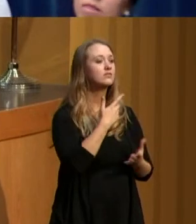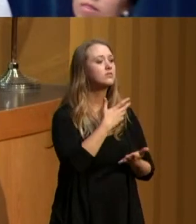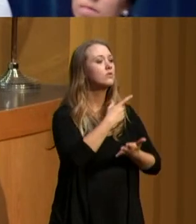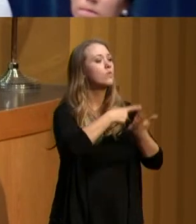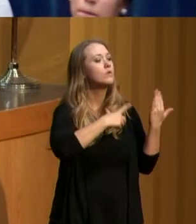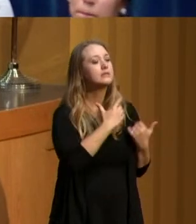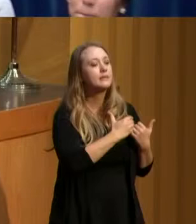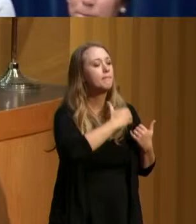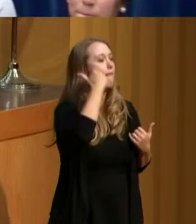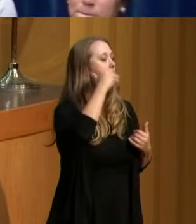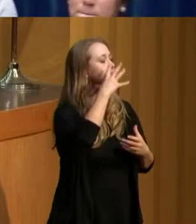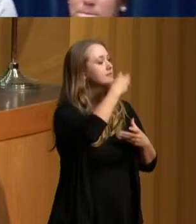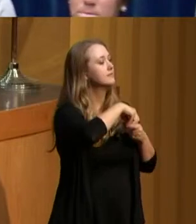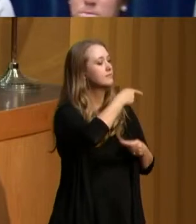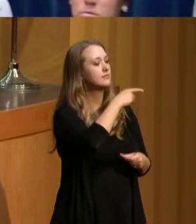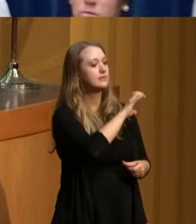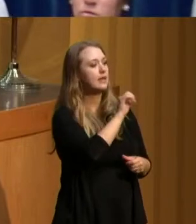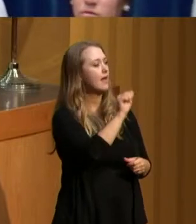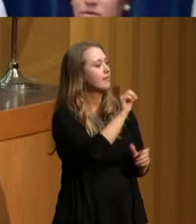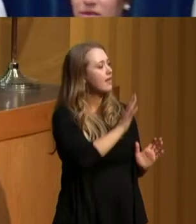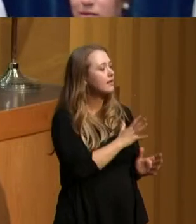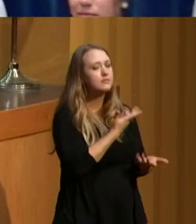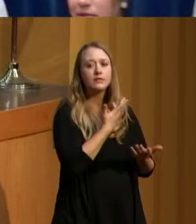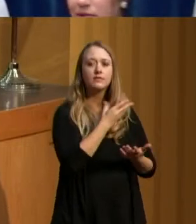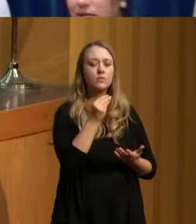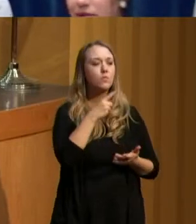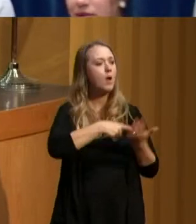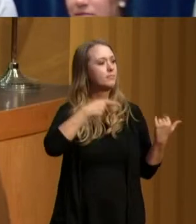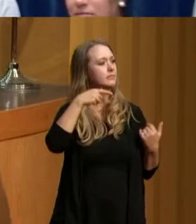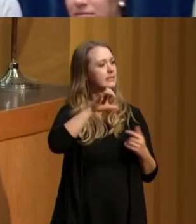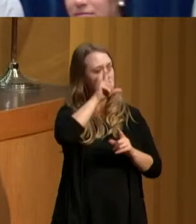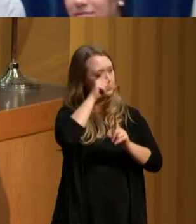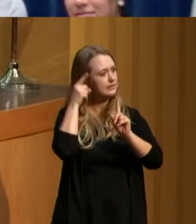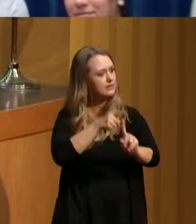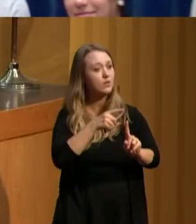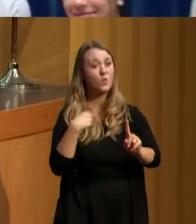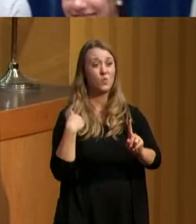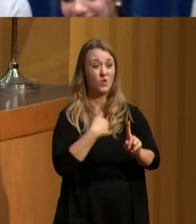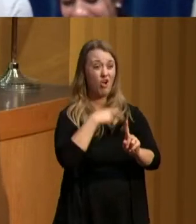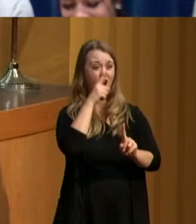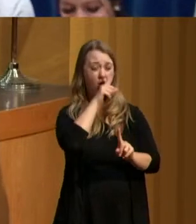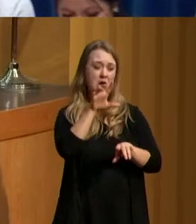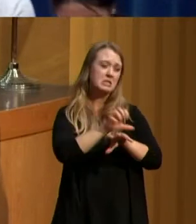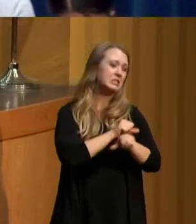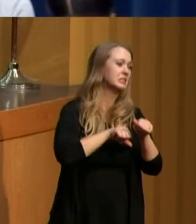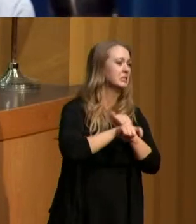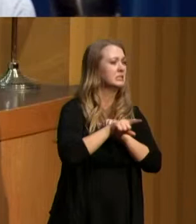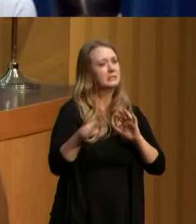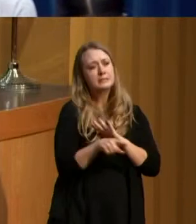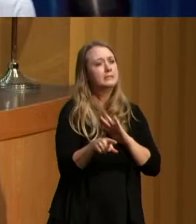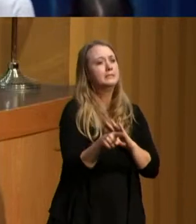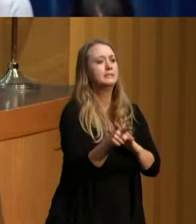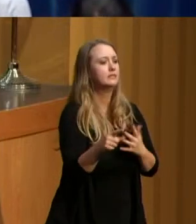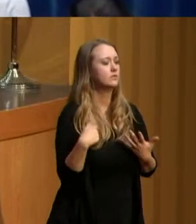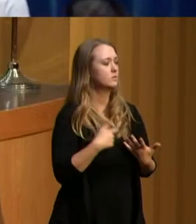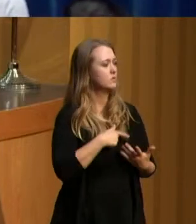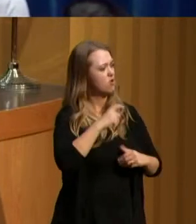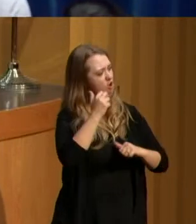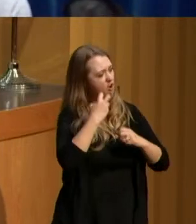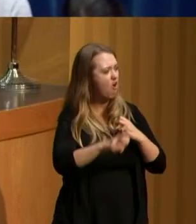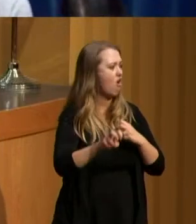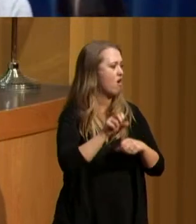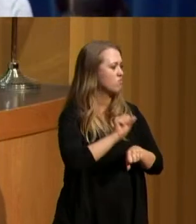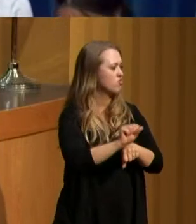what PC athletics and what PC in general is all about. We're pioneers. We are hardworking. We are